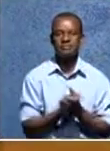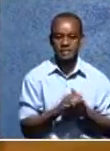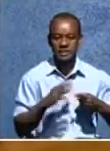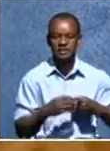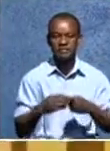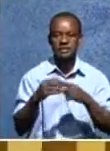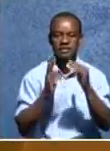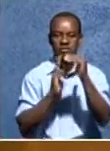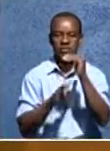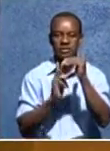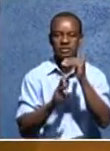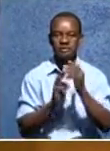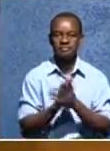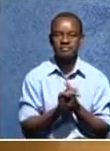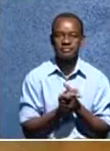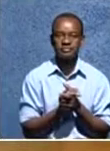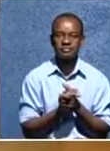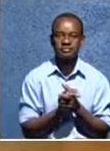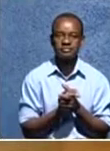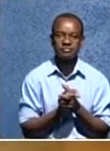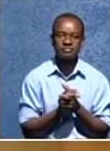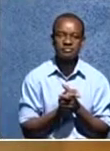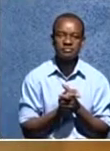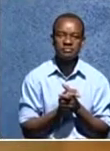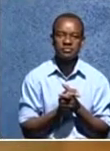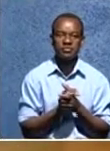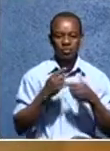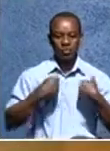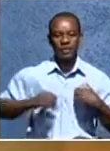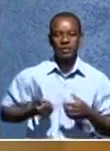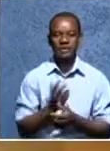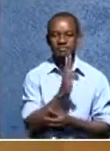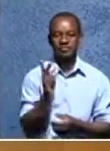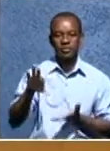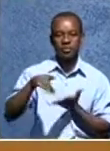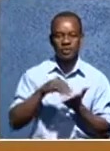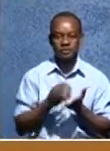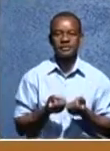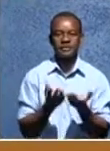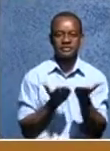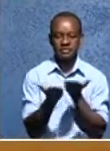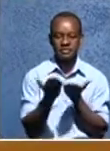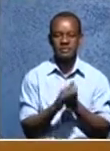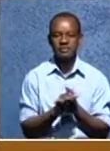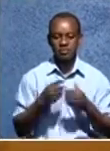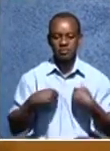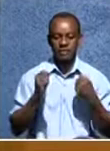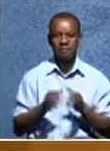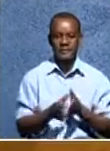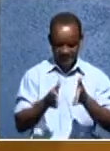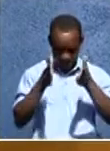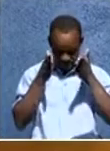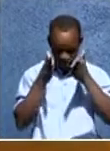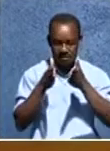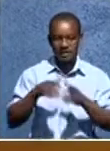know, we cannot expect people to come here and we provide them with bad service. So we need to really focus on the rational benefits.